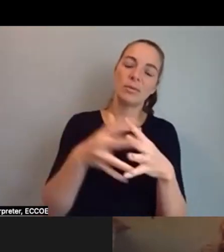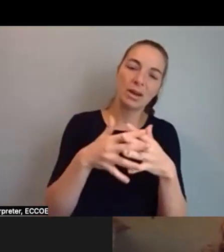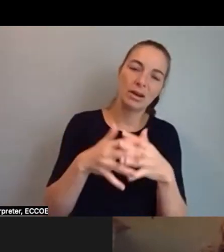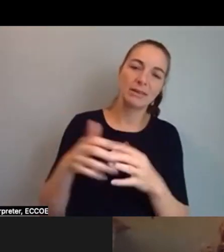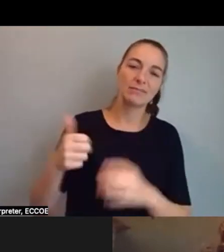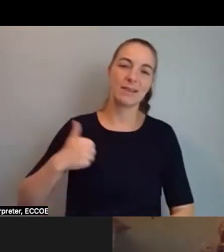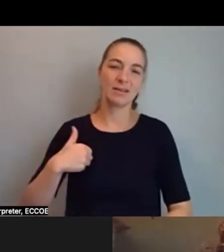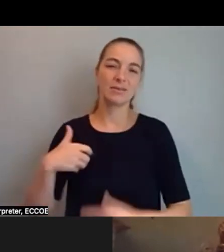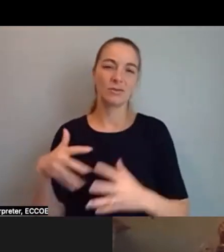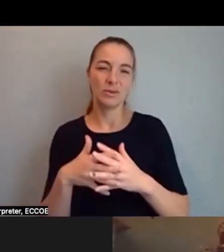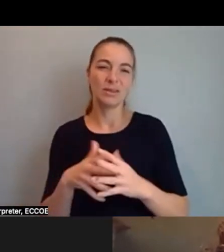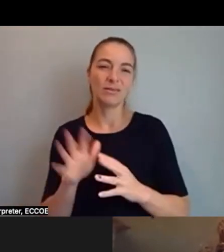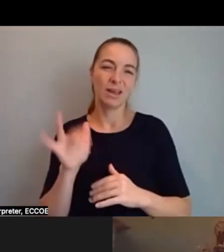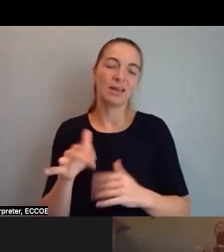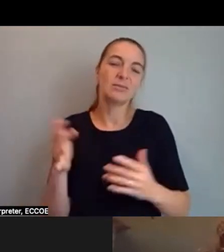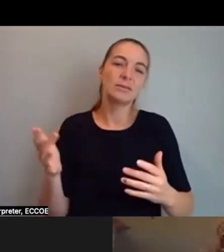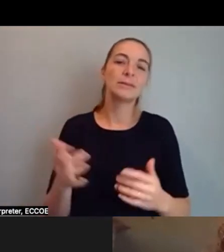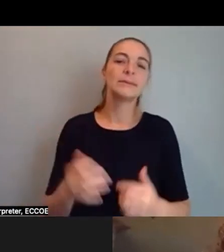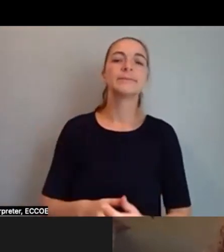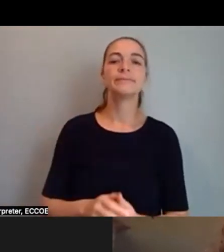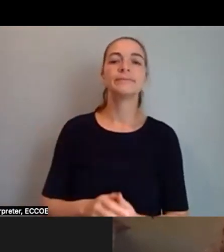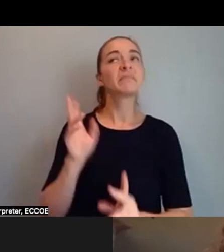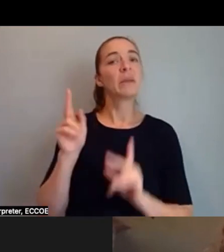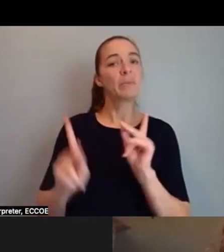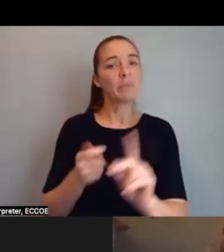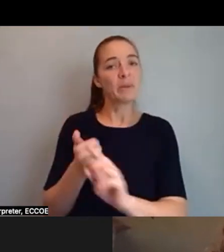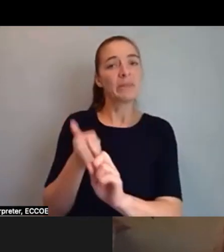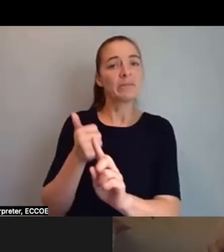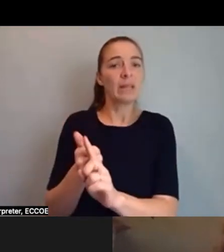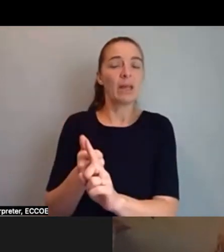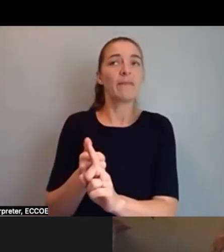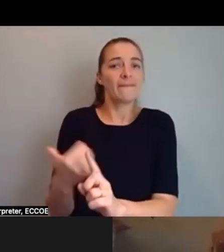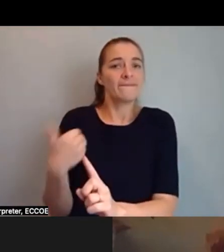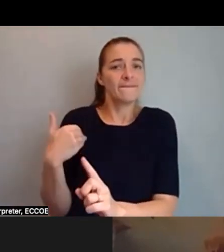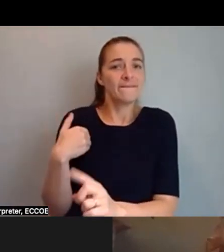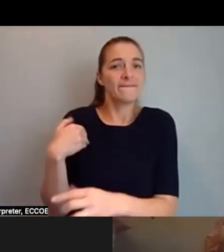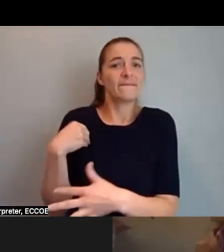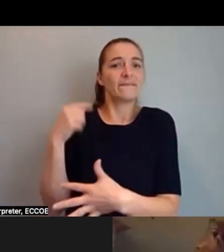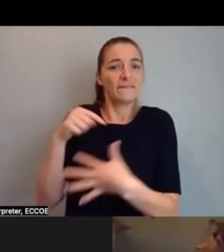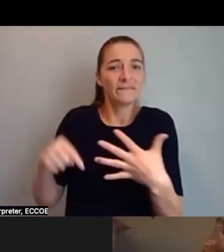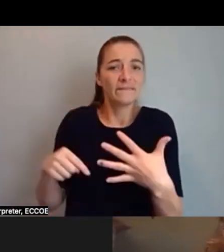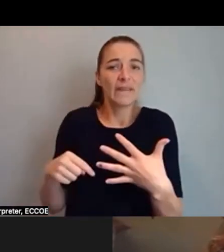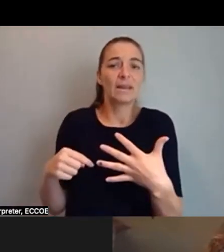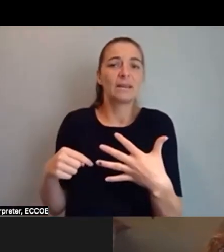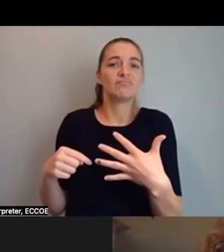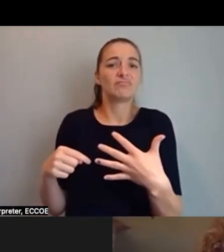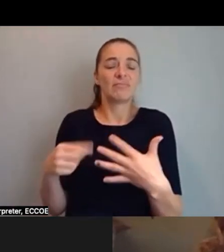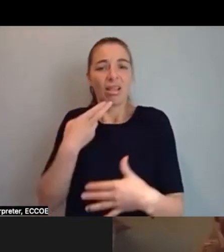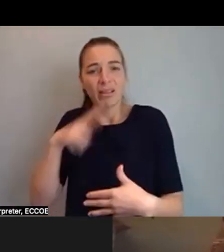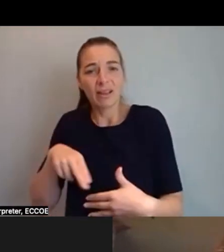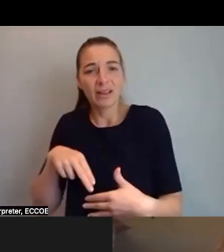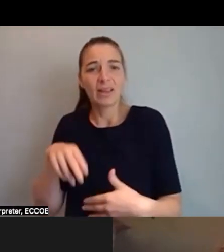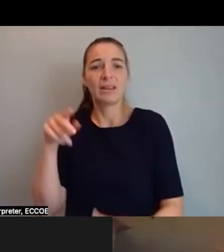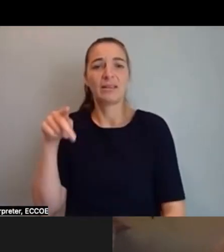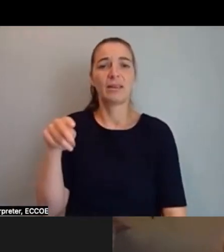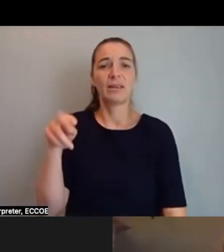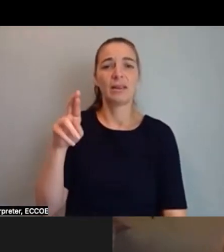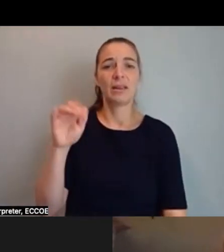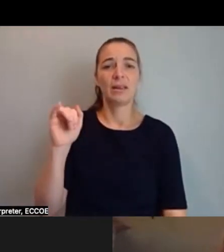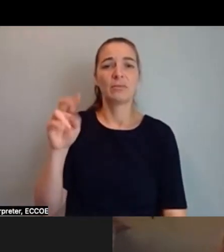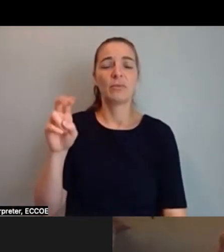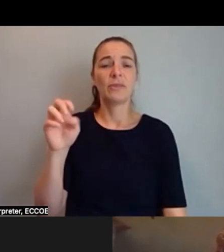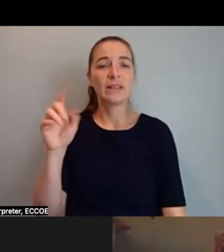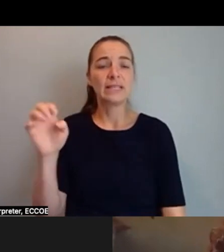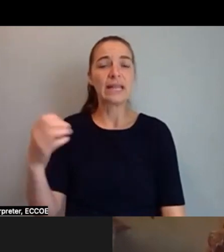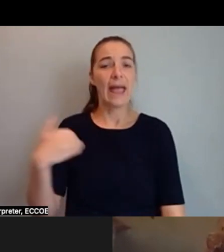have privilege because they own land and they are getting, you know, they're benefiting in